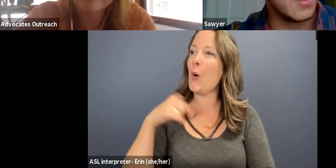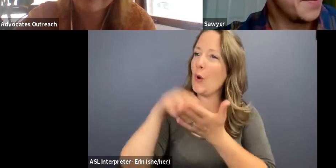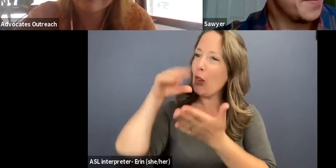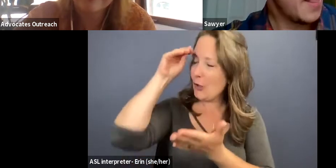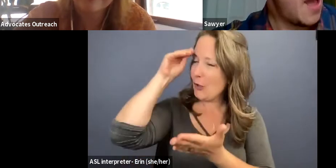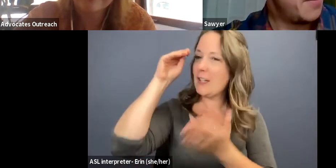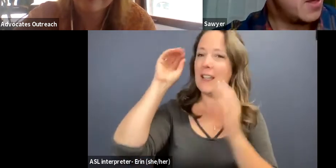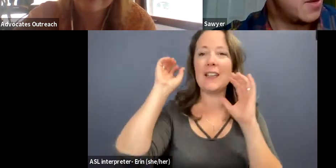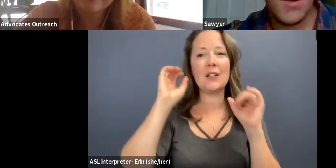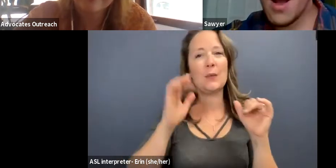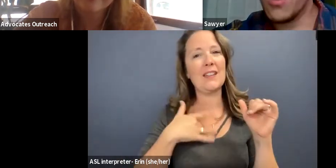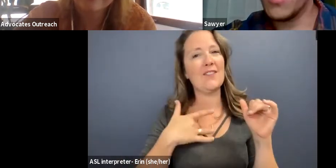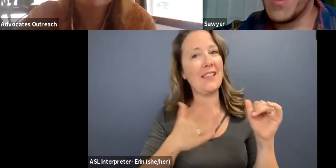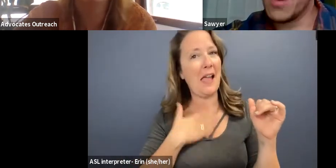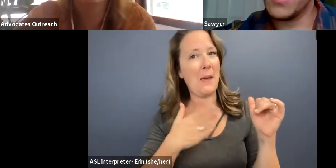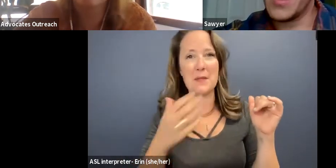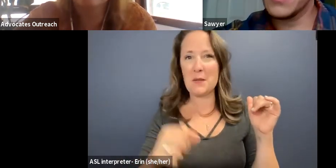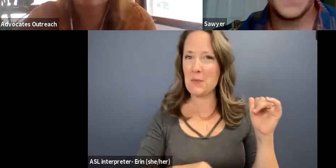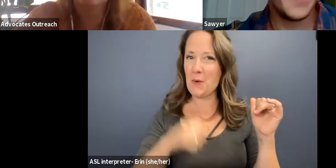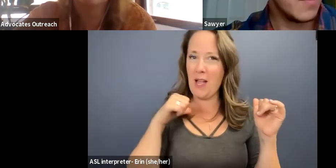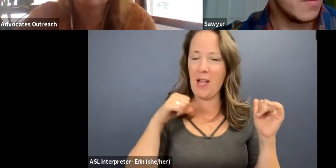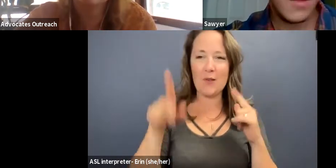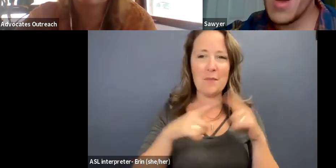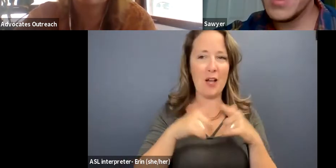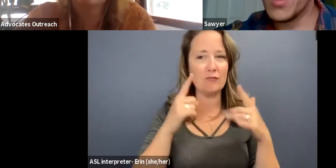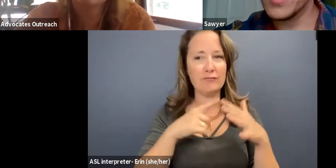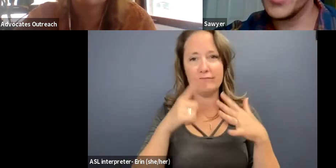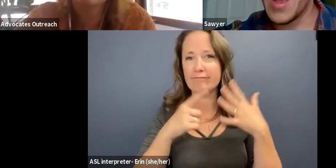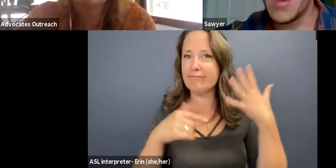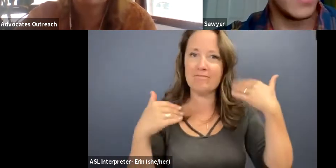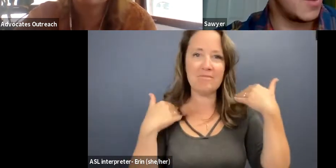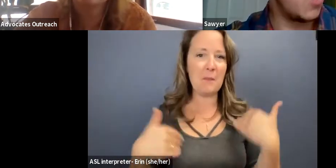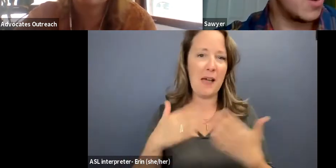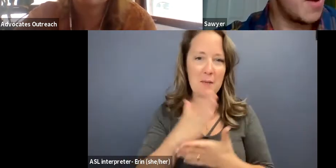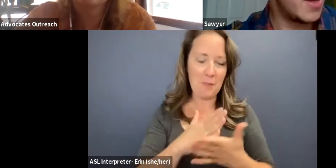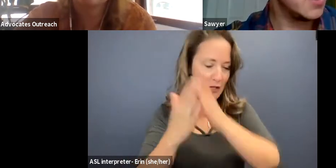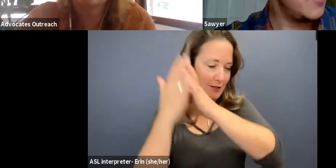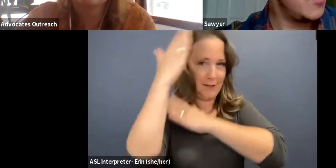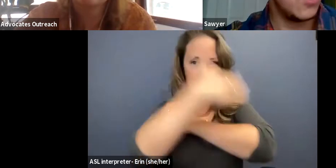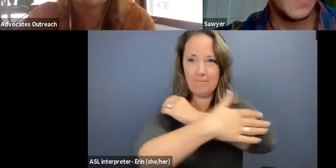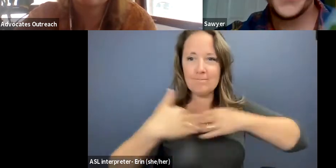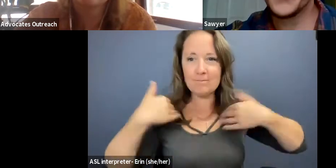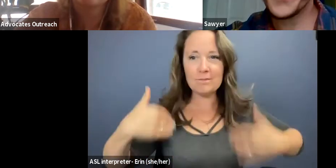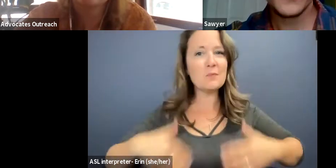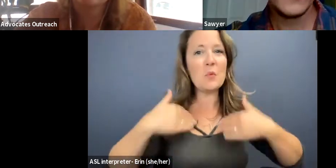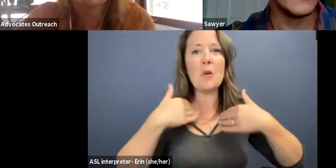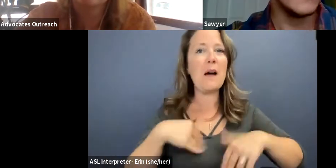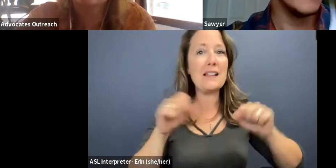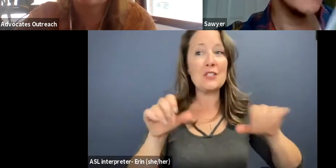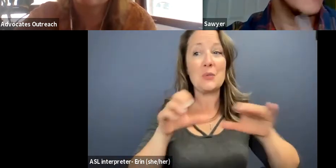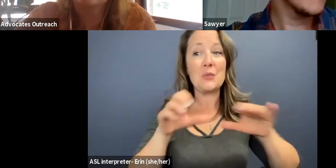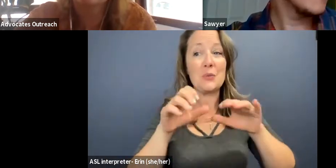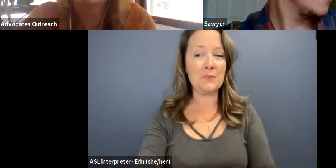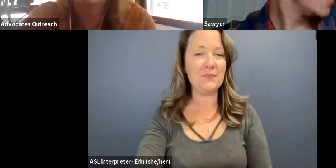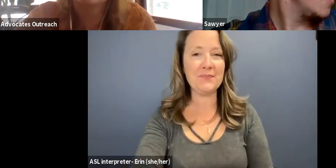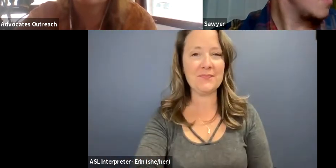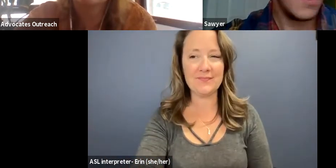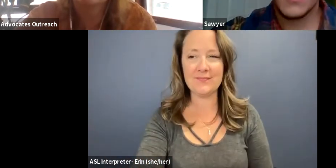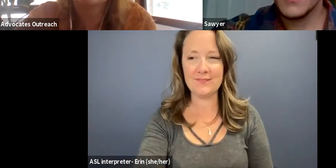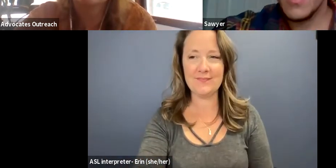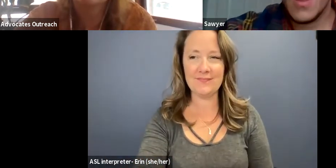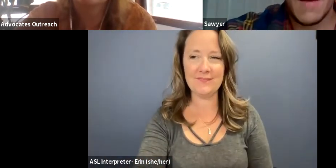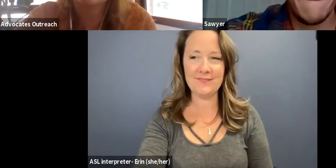So I can keep going because we've got a lot more talking tips to go through, but I want to be keeping my eye on the chat here.